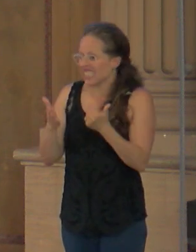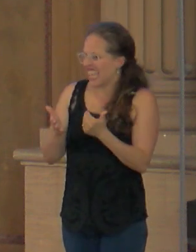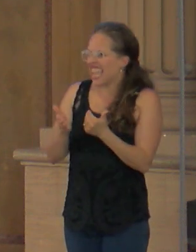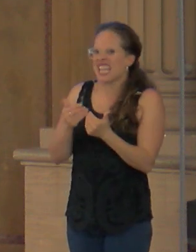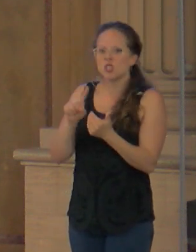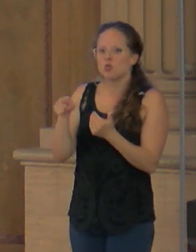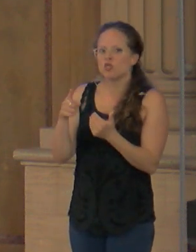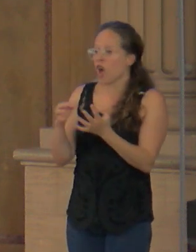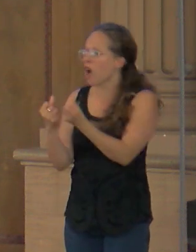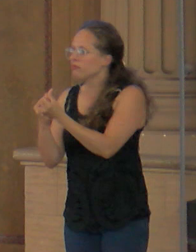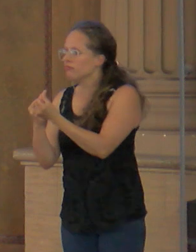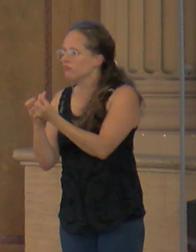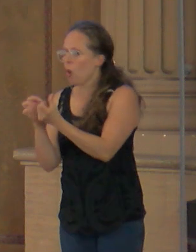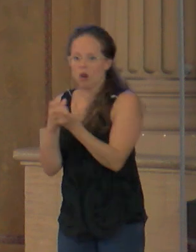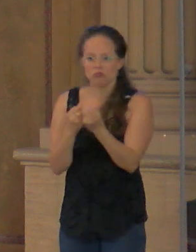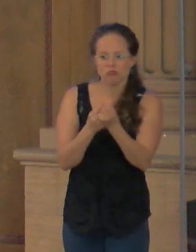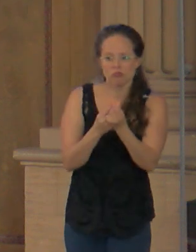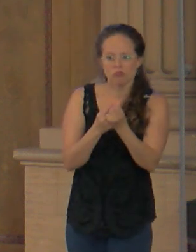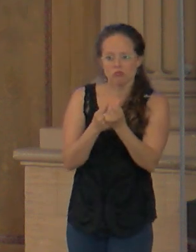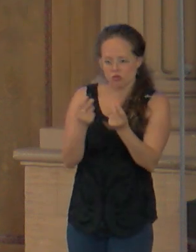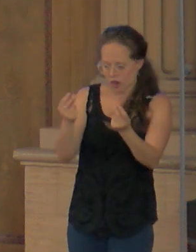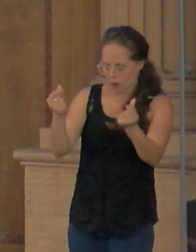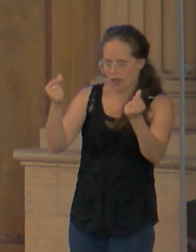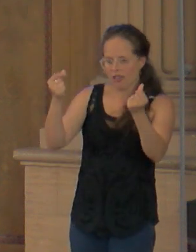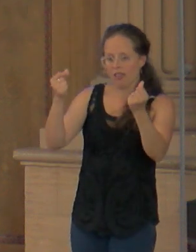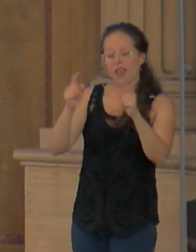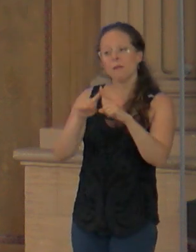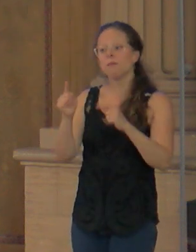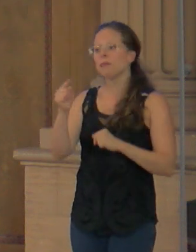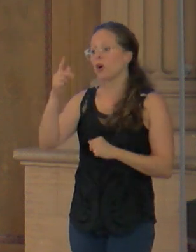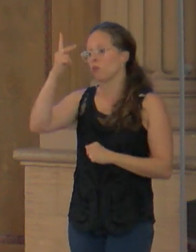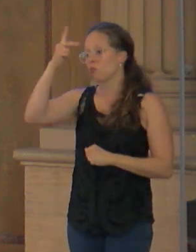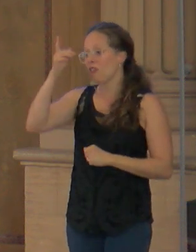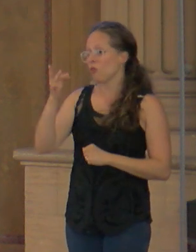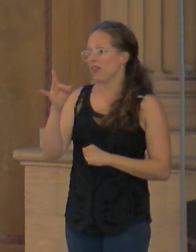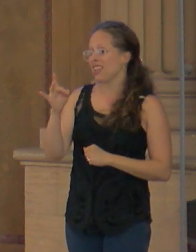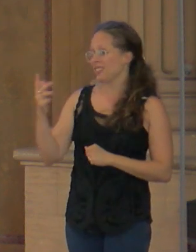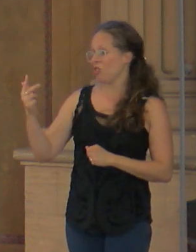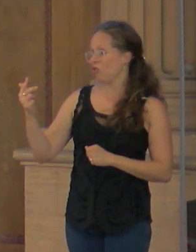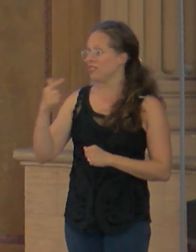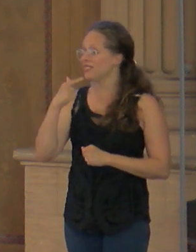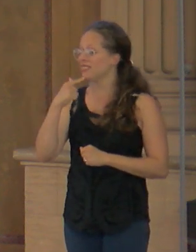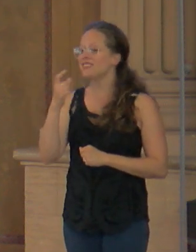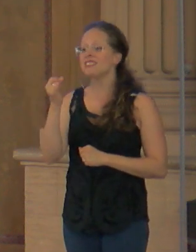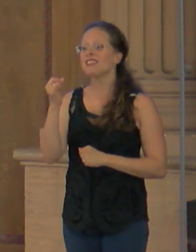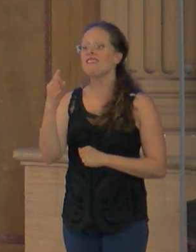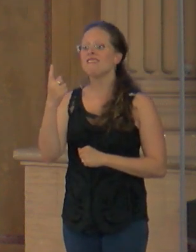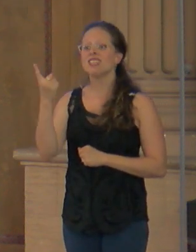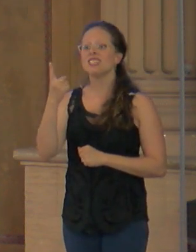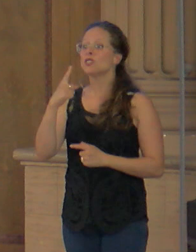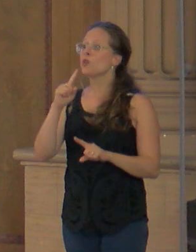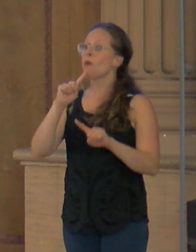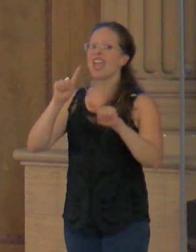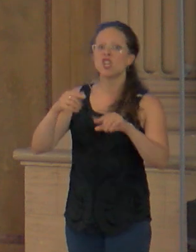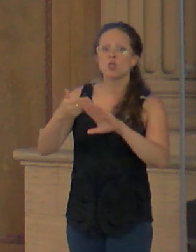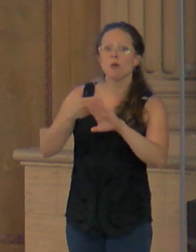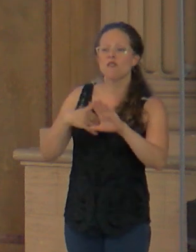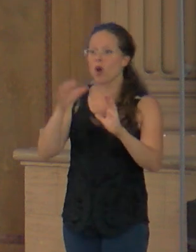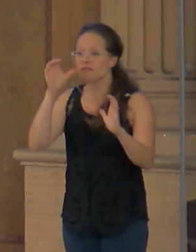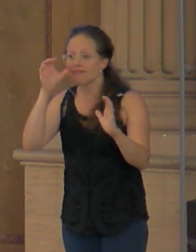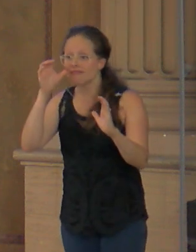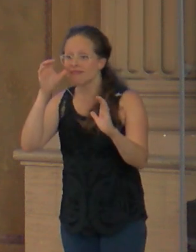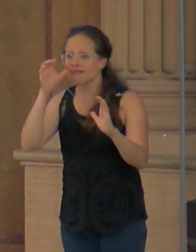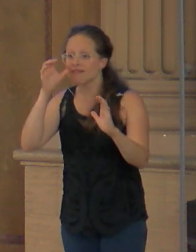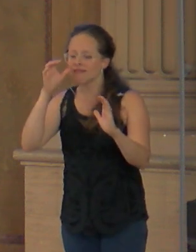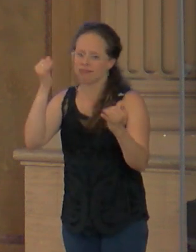take someone's side right away. Proverbs 18:13 says, if one gives an answer before he hears, it's his folly